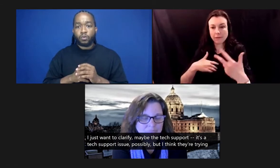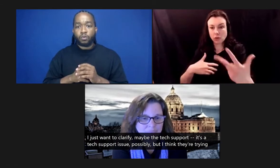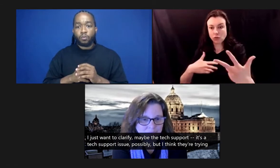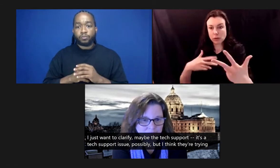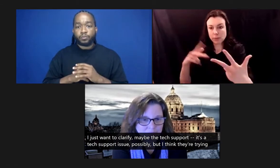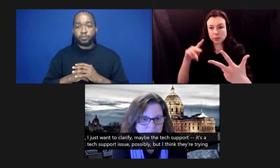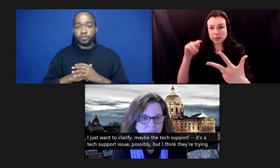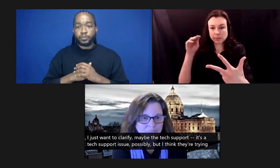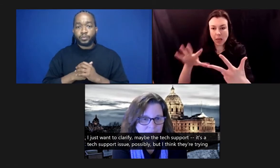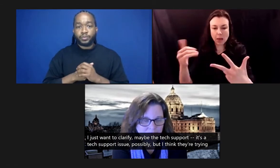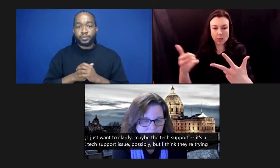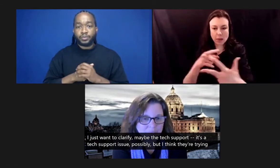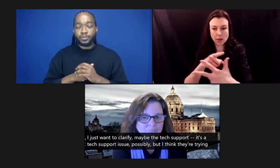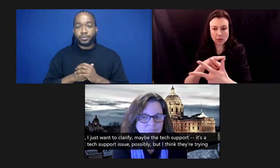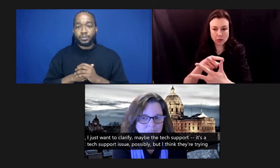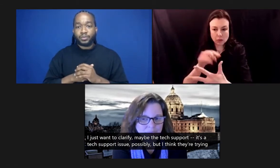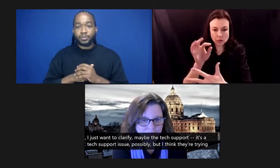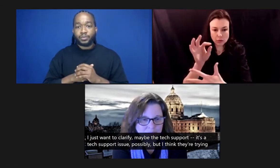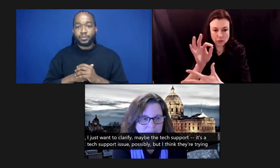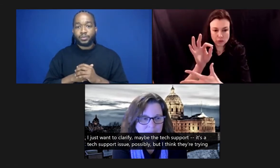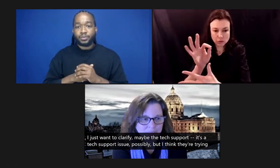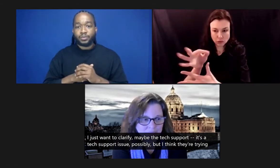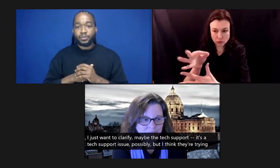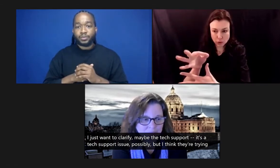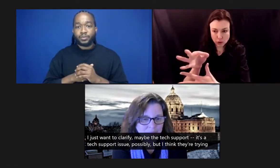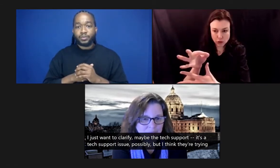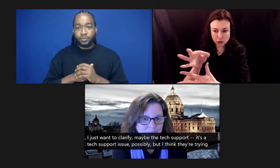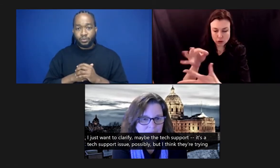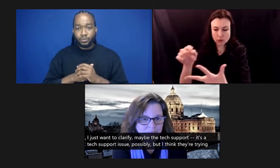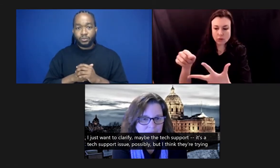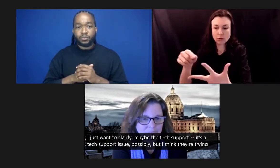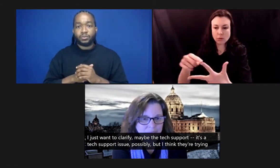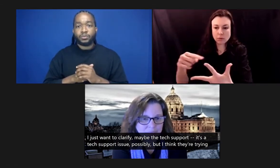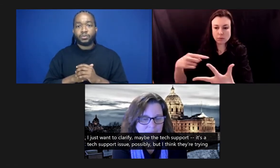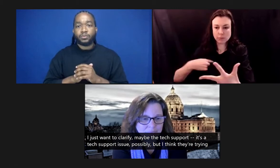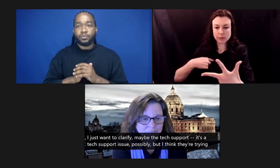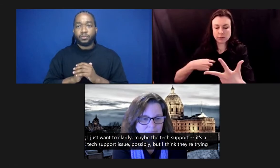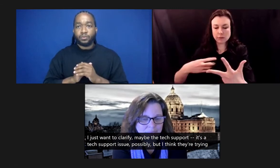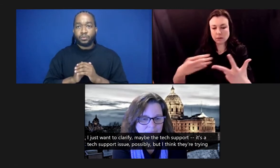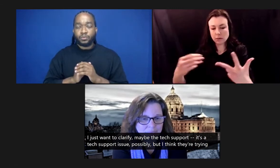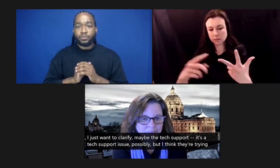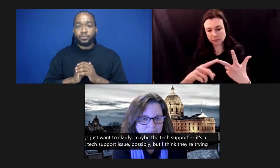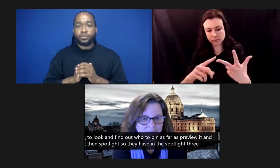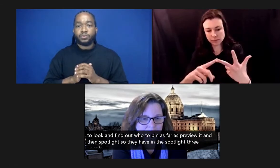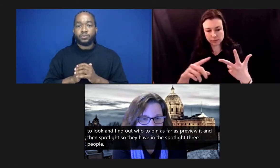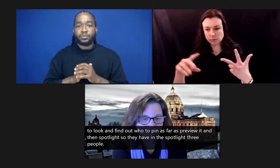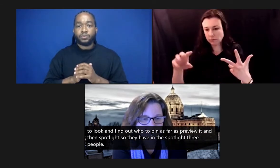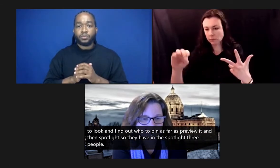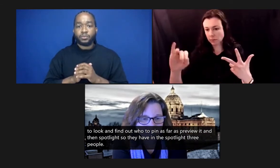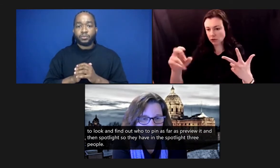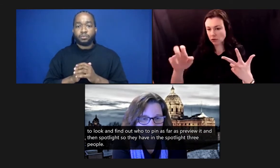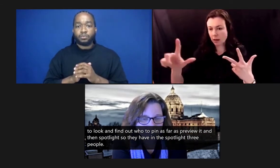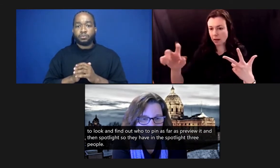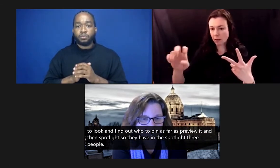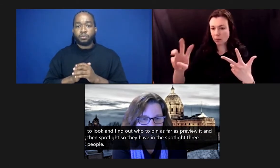preview and then spotlight. So they have in a spotlight 3 people. We have the interpreter, or speaker view, and we